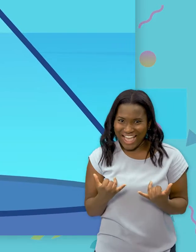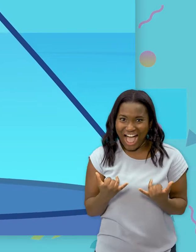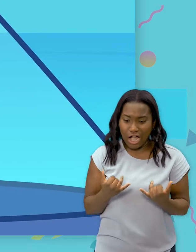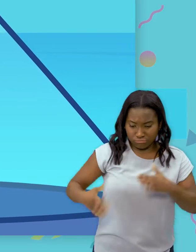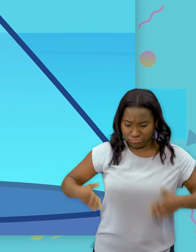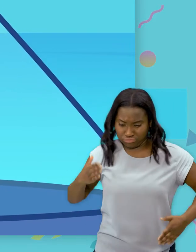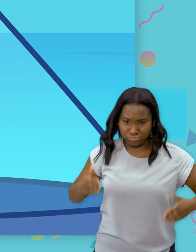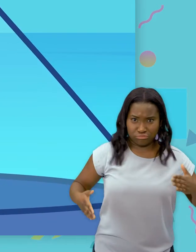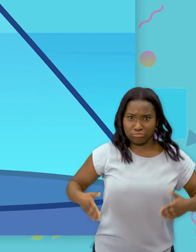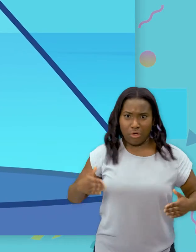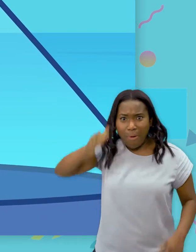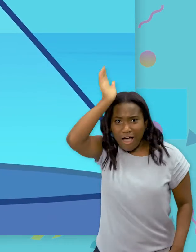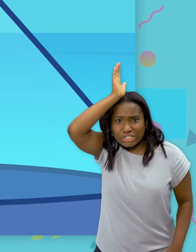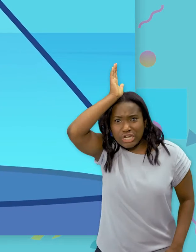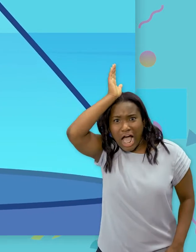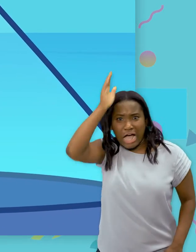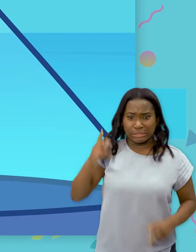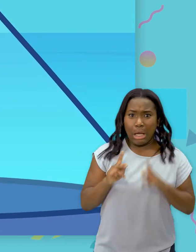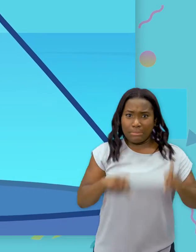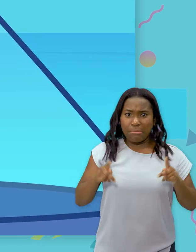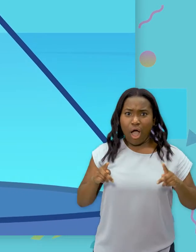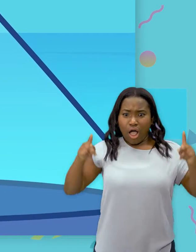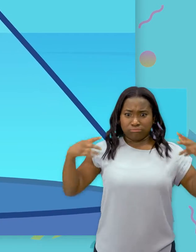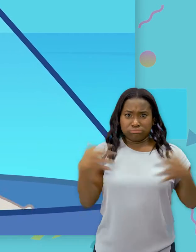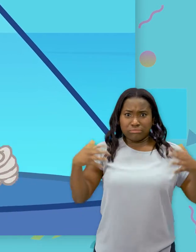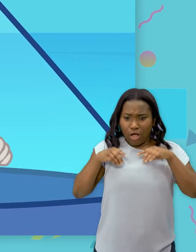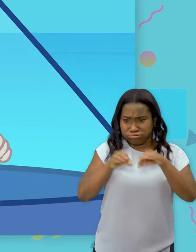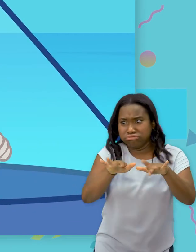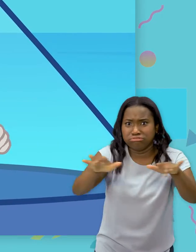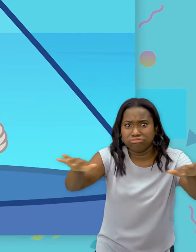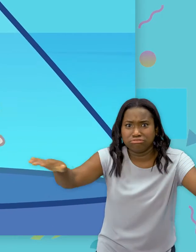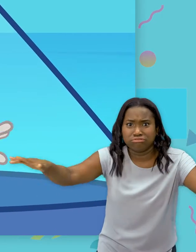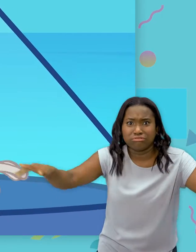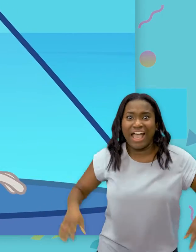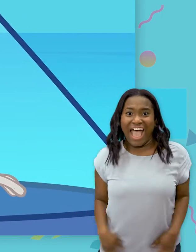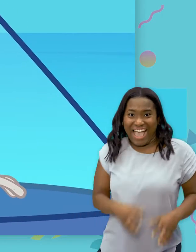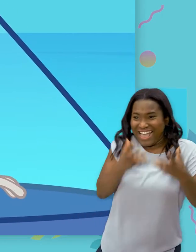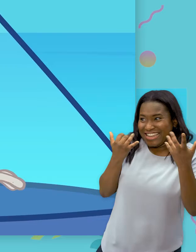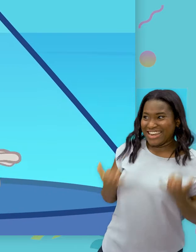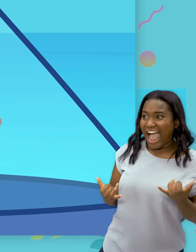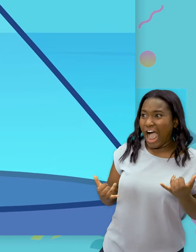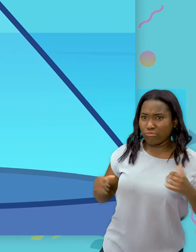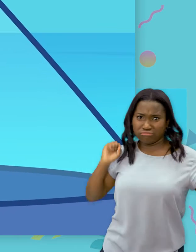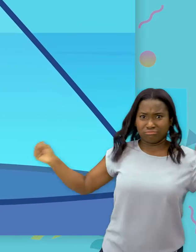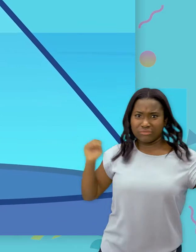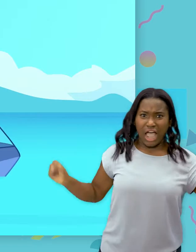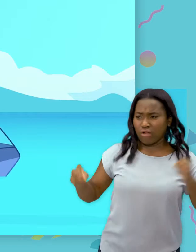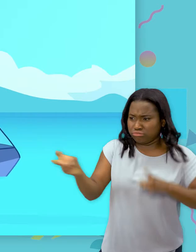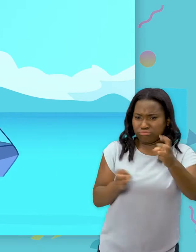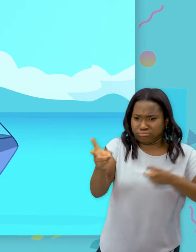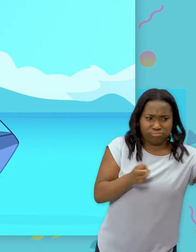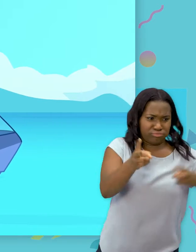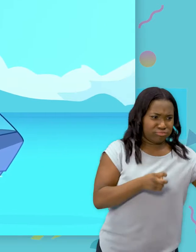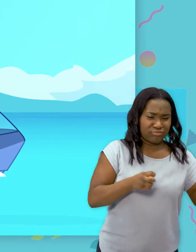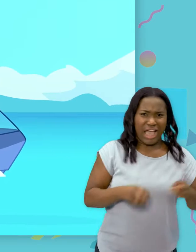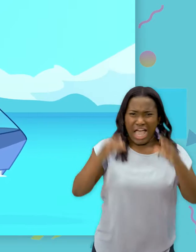Sharks must have scared away all the people from the beach. Yeah, so now we can steal all their towels.